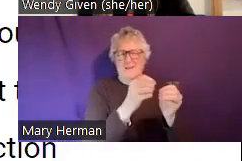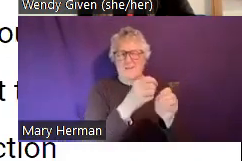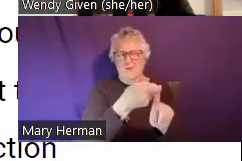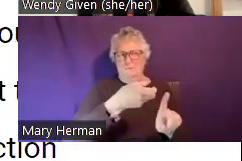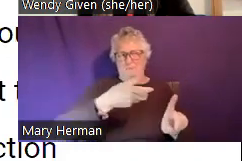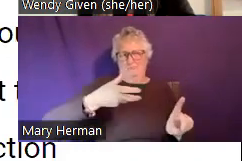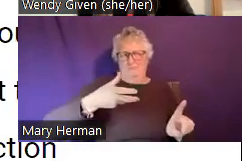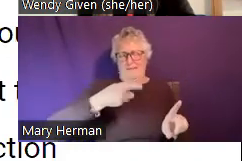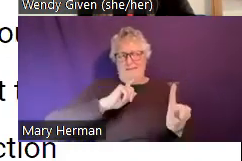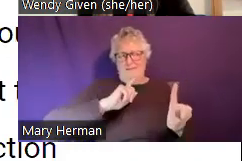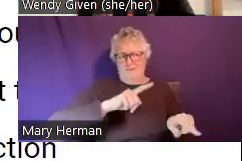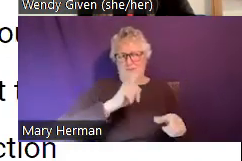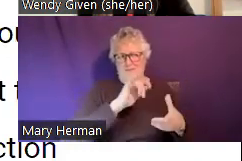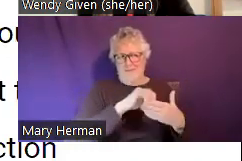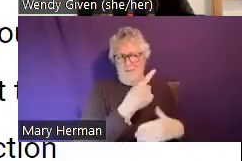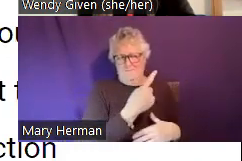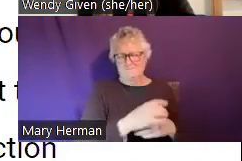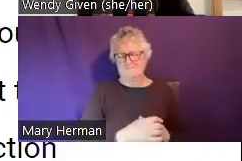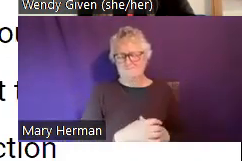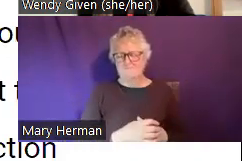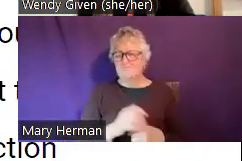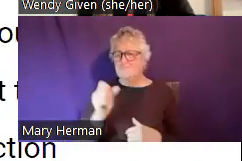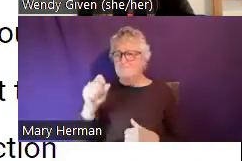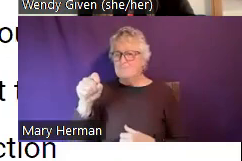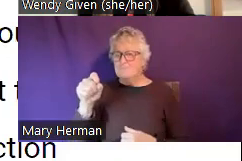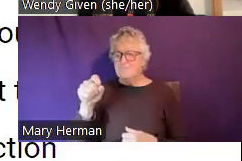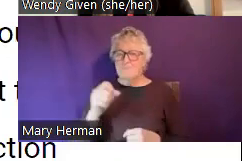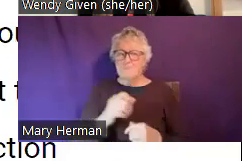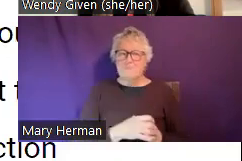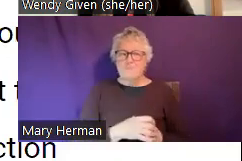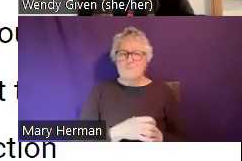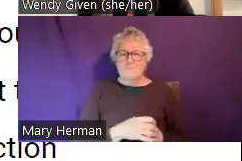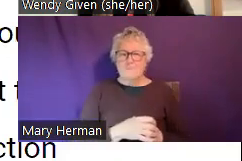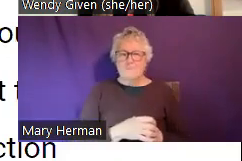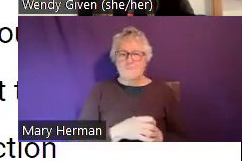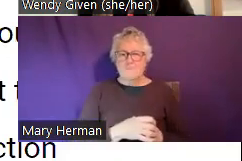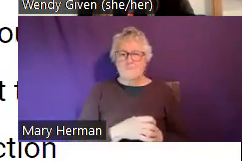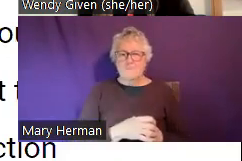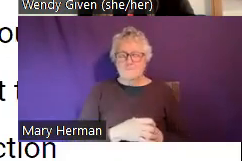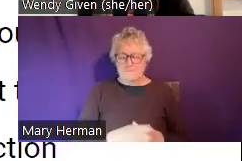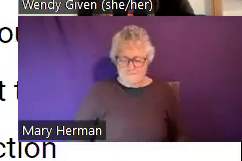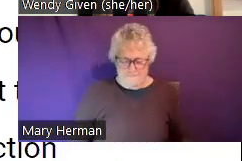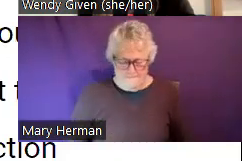Yeah. And then given this case.